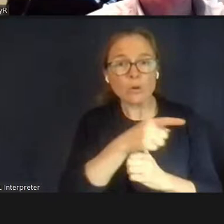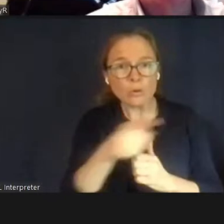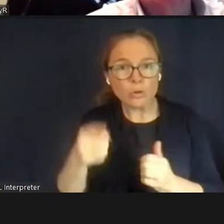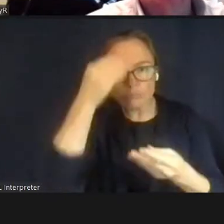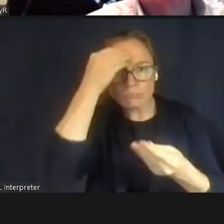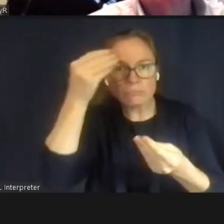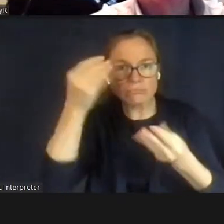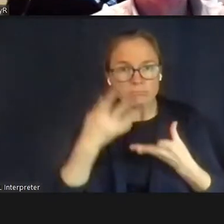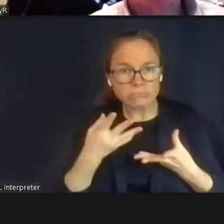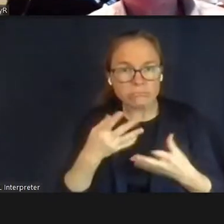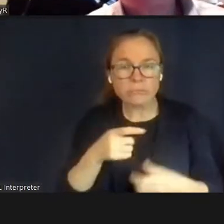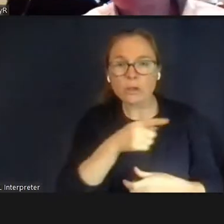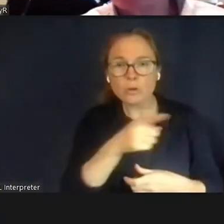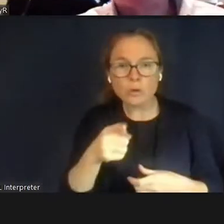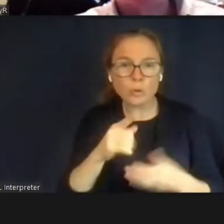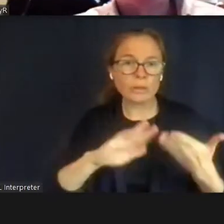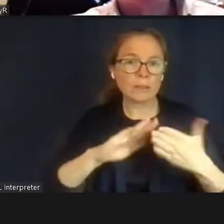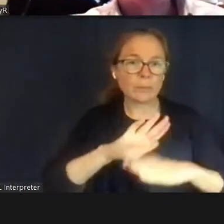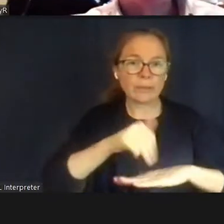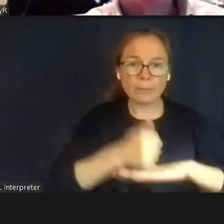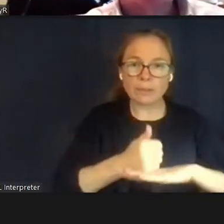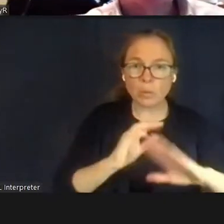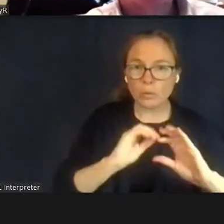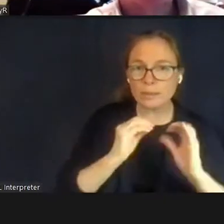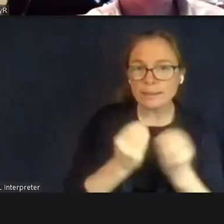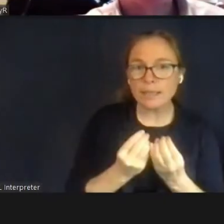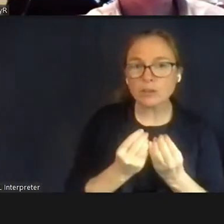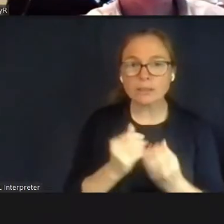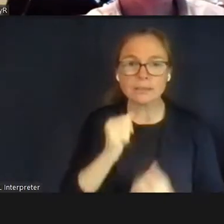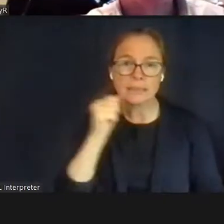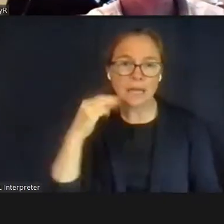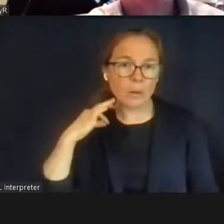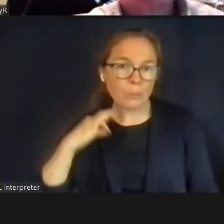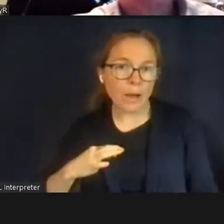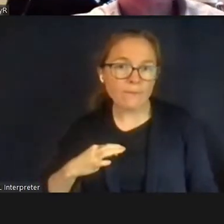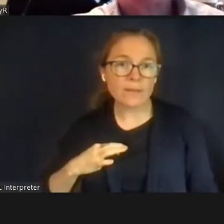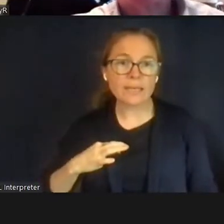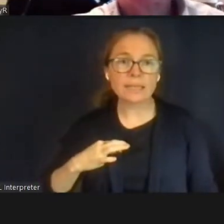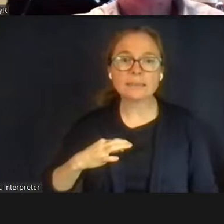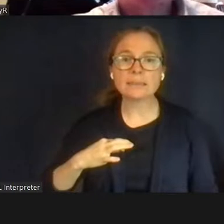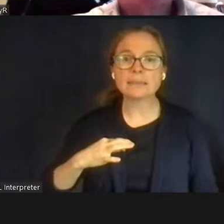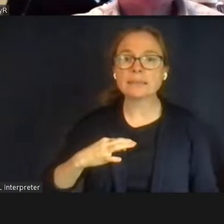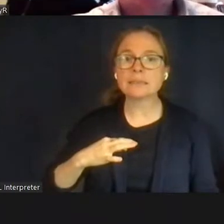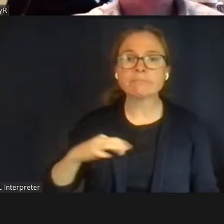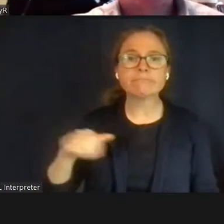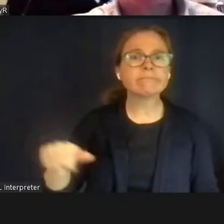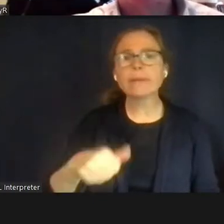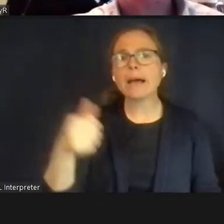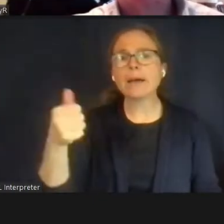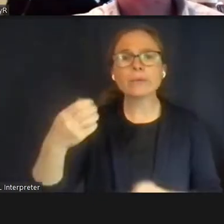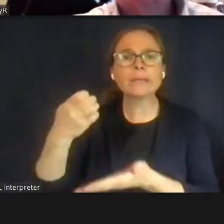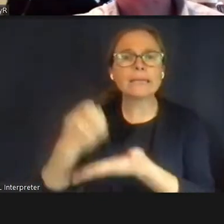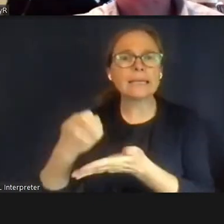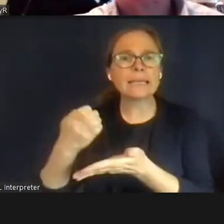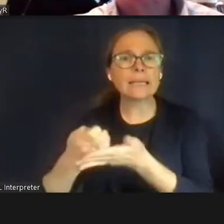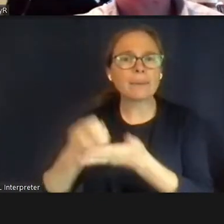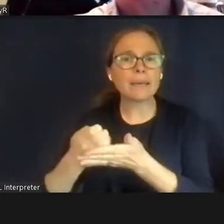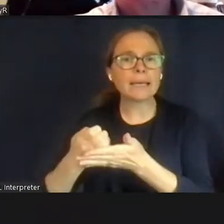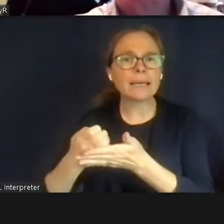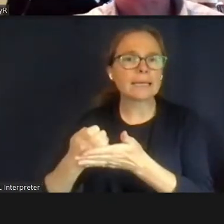other community-based organizations, as well as other economic players. I'm really